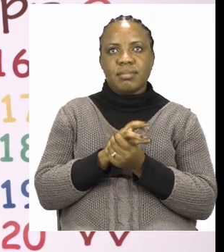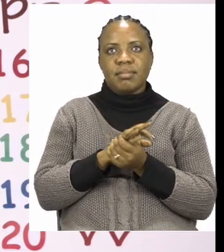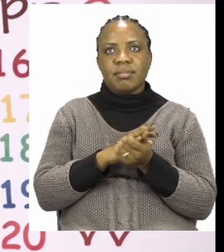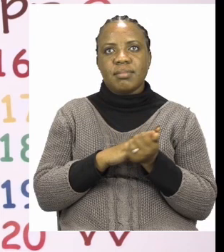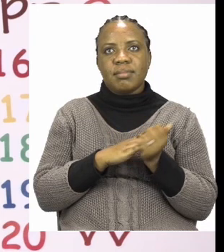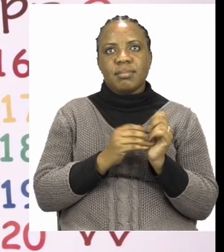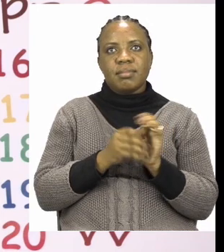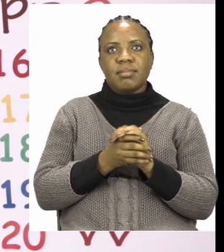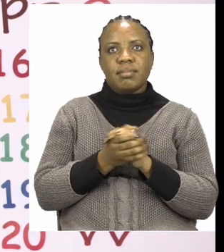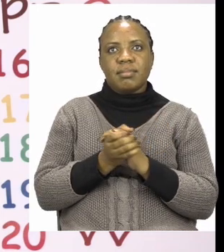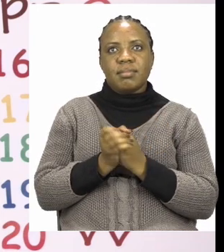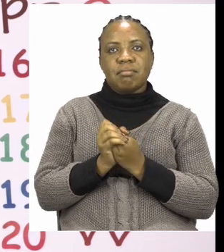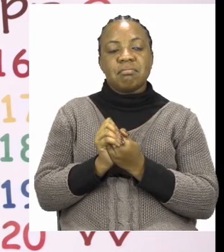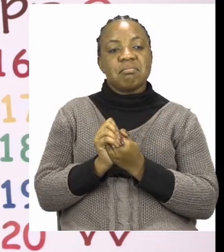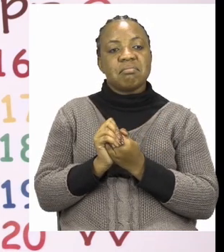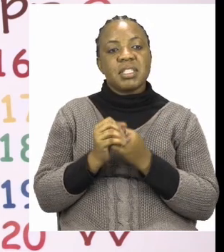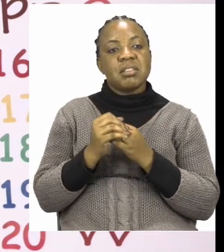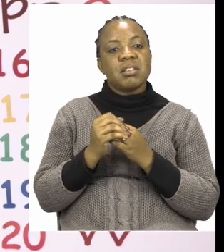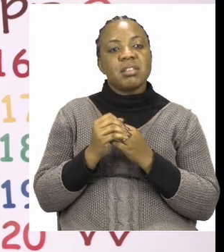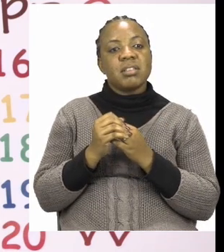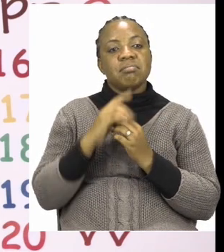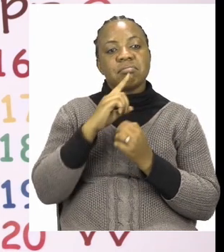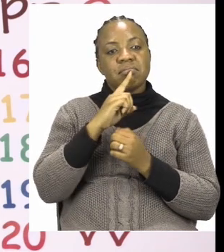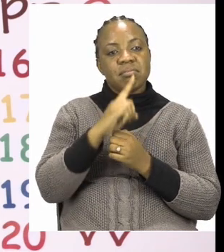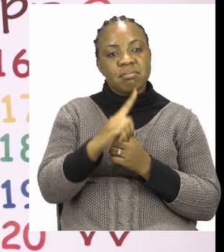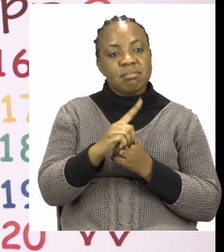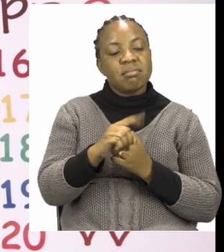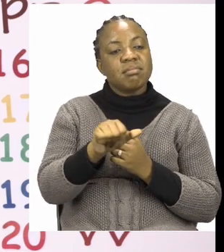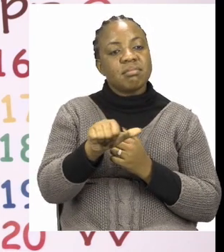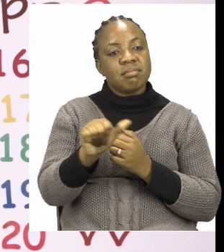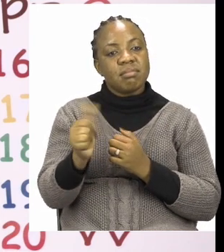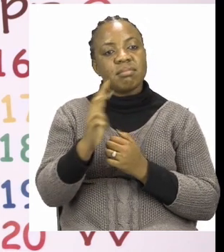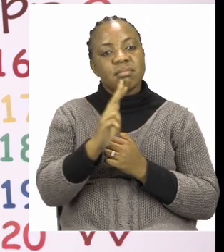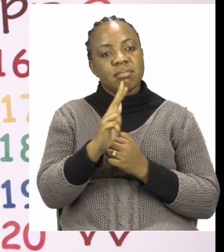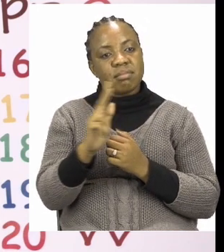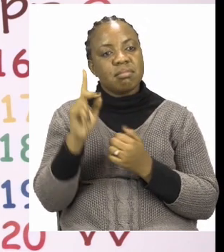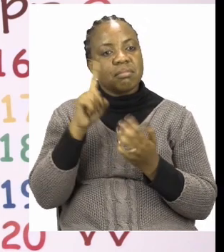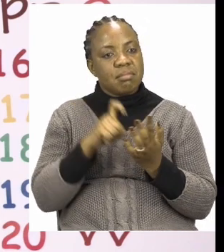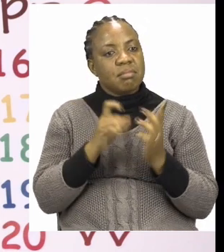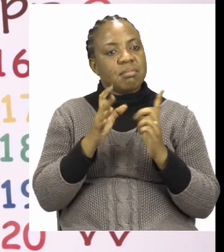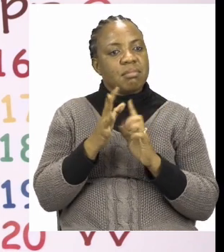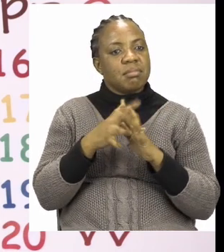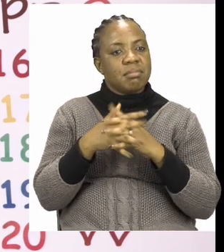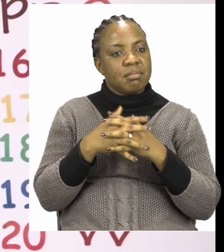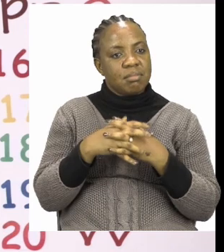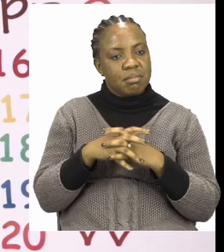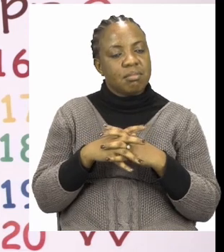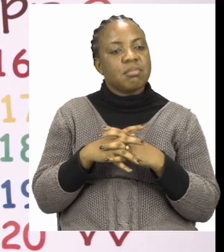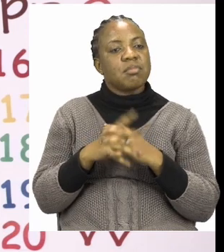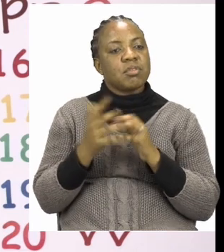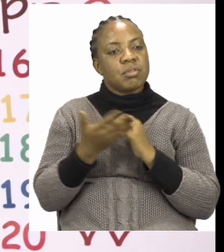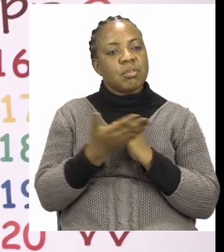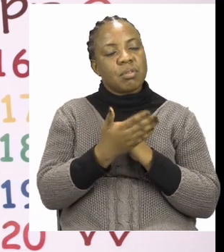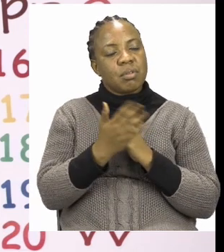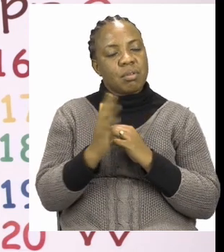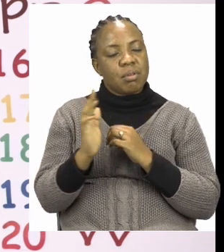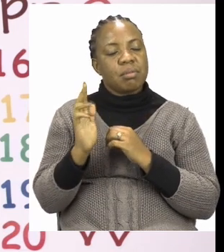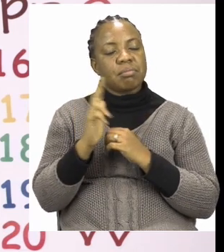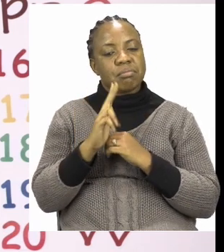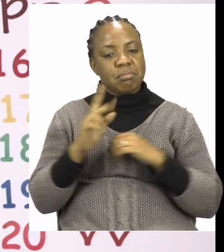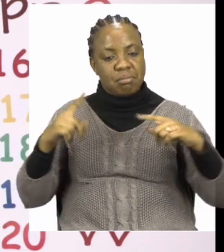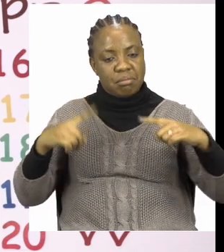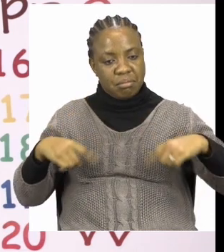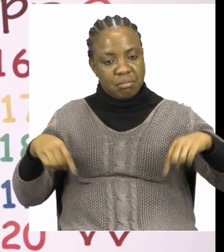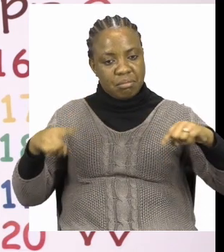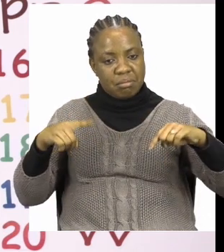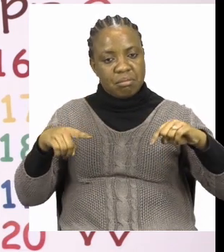also have to tell other people to sanitize their hands so that everyone around you is safe. So don't be afraid to ask them if